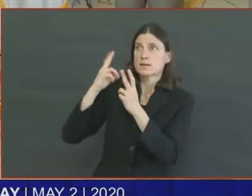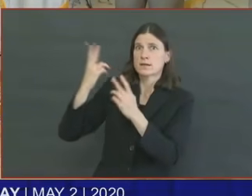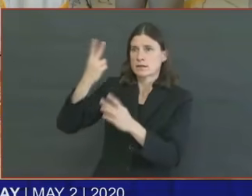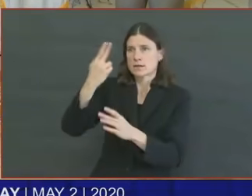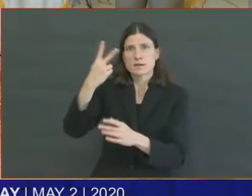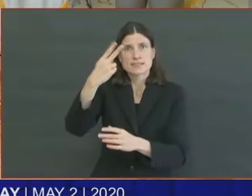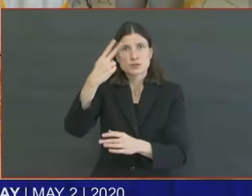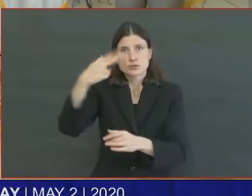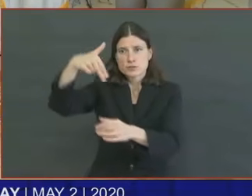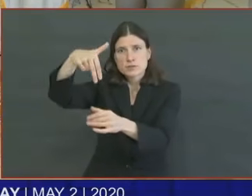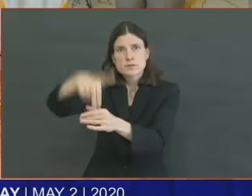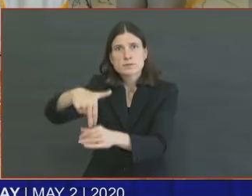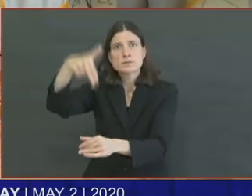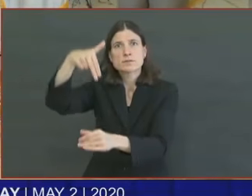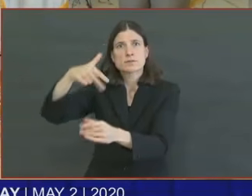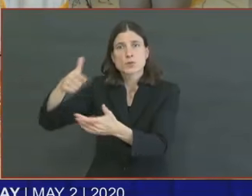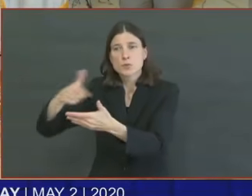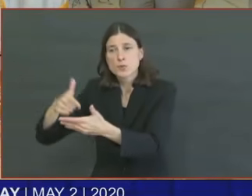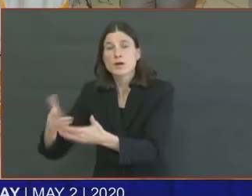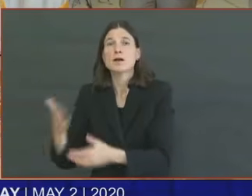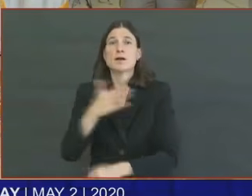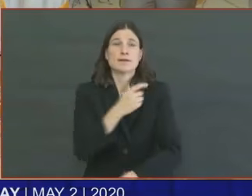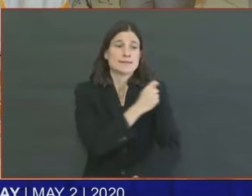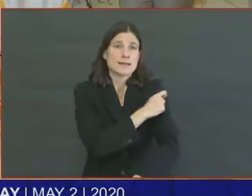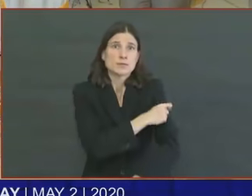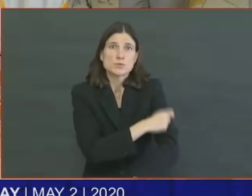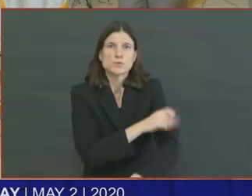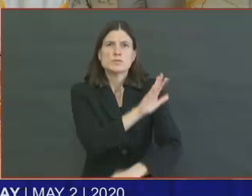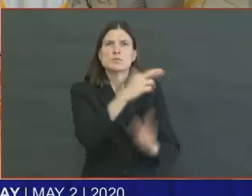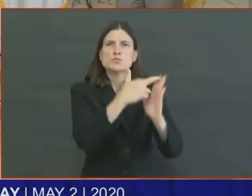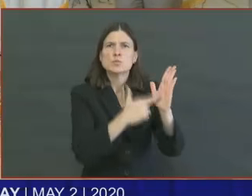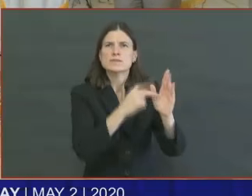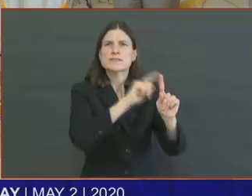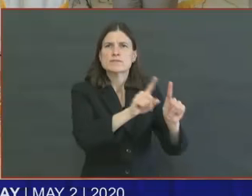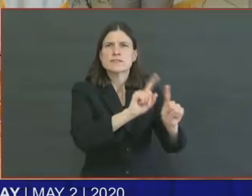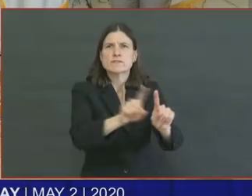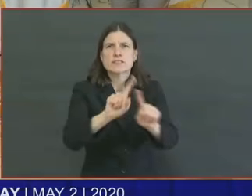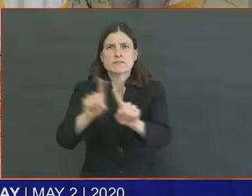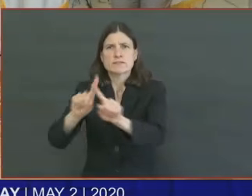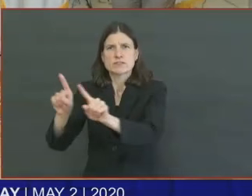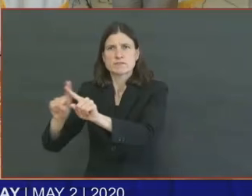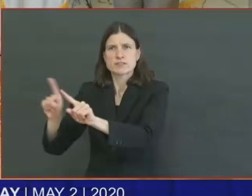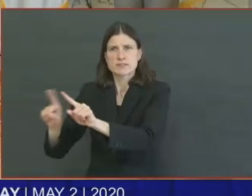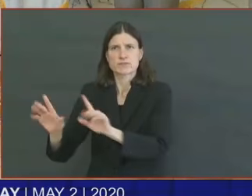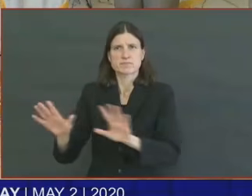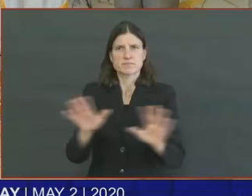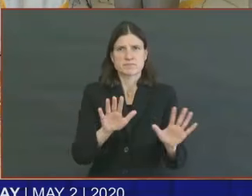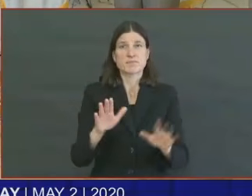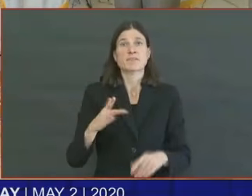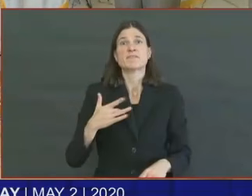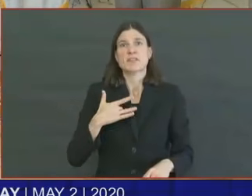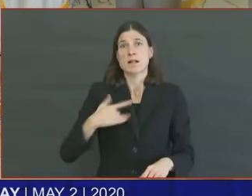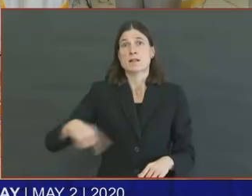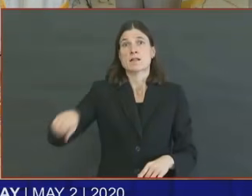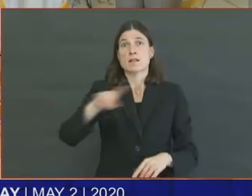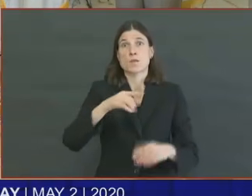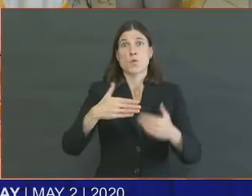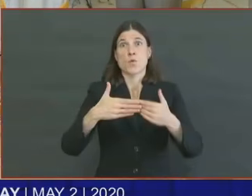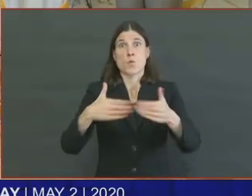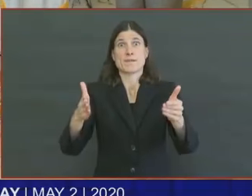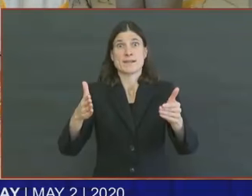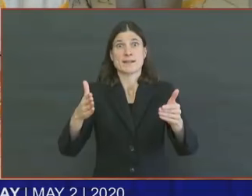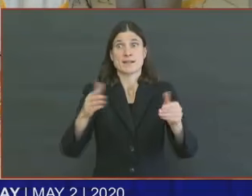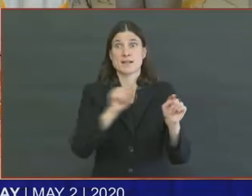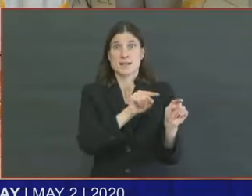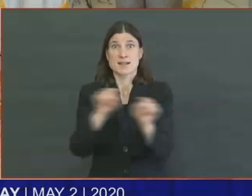same phase. Possible differences in some of the cleaning and regulations. John Howell